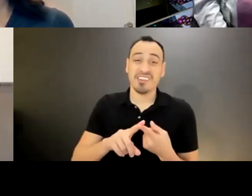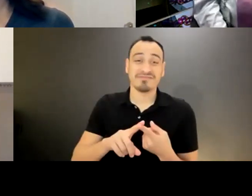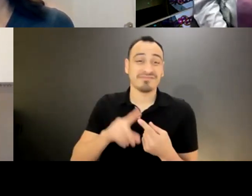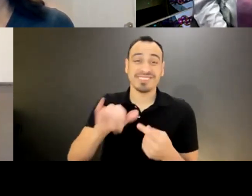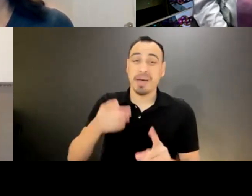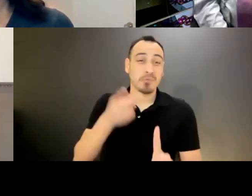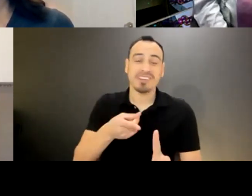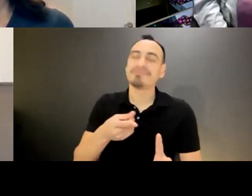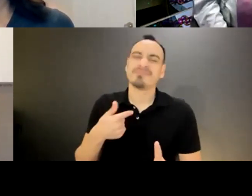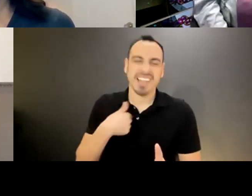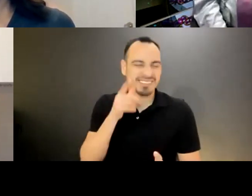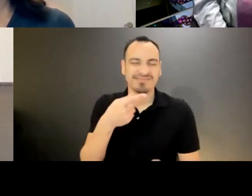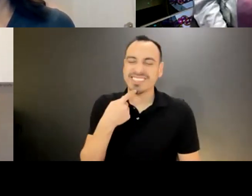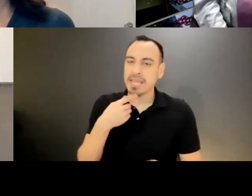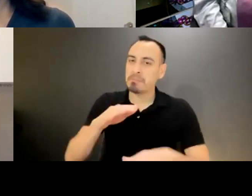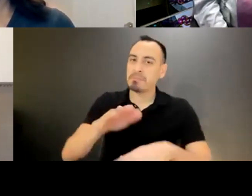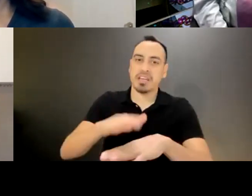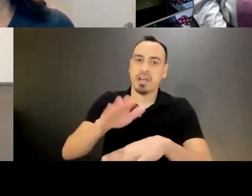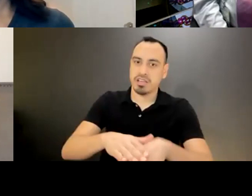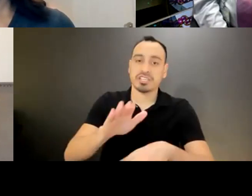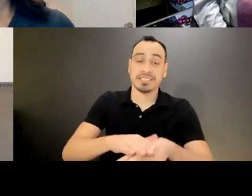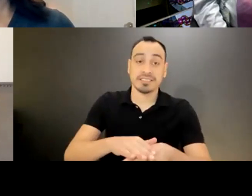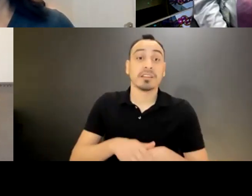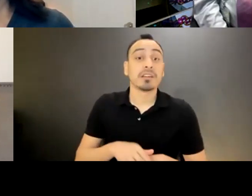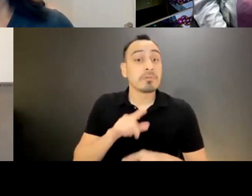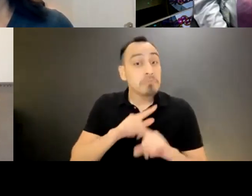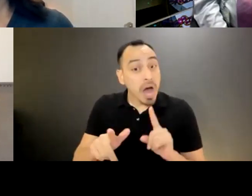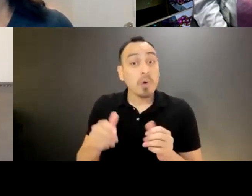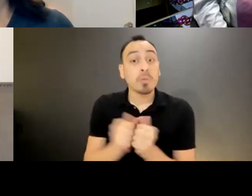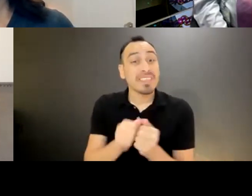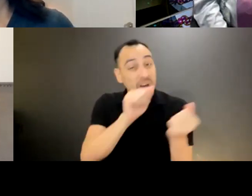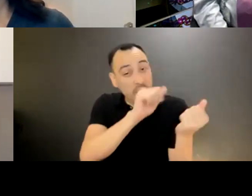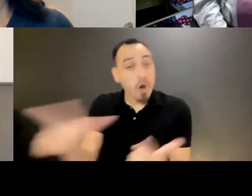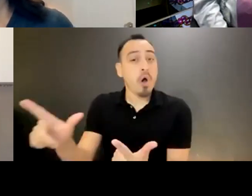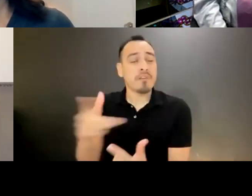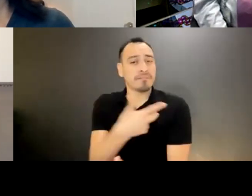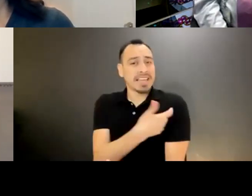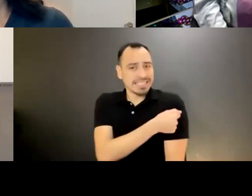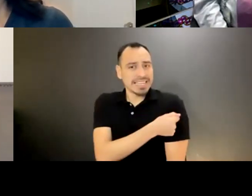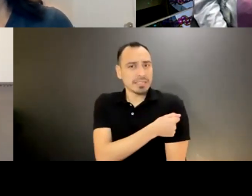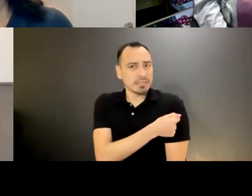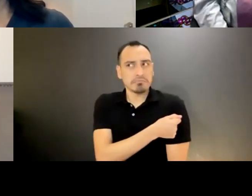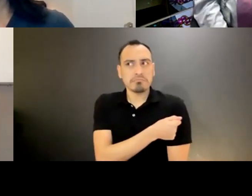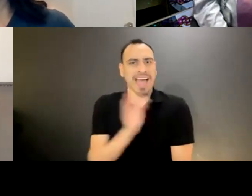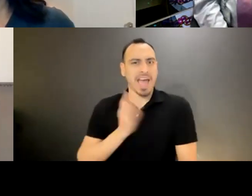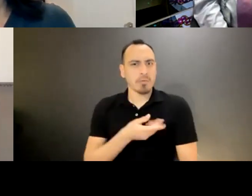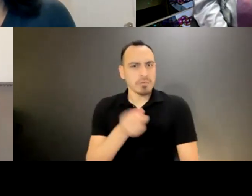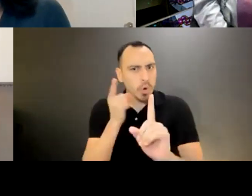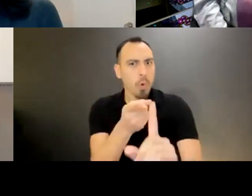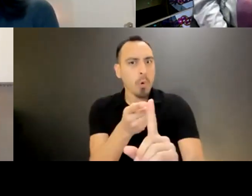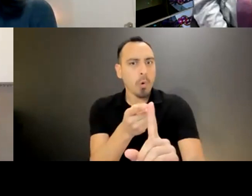other viral vaccines, when they work, they prevent infection. And so the expectation is that's what it's going to